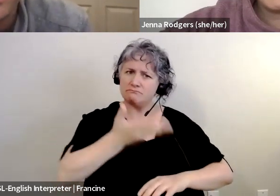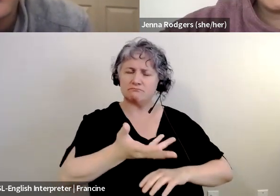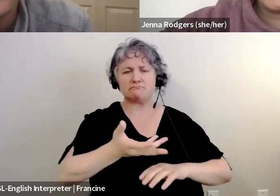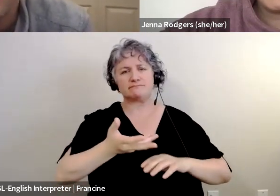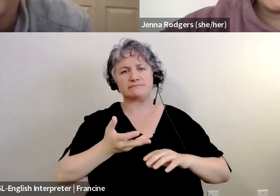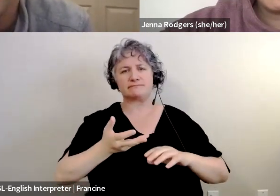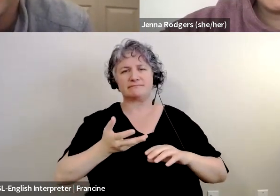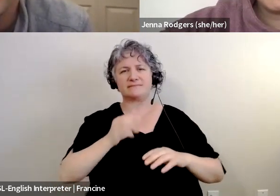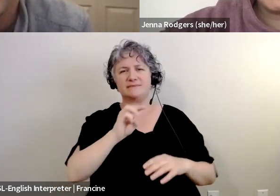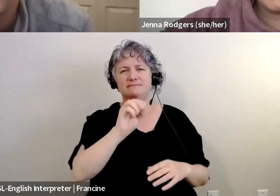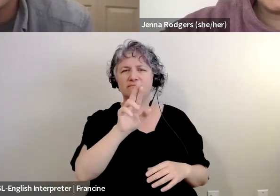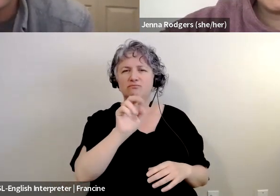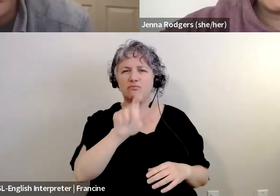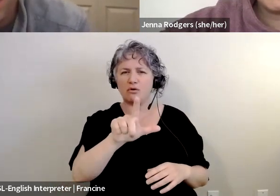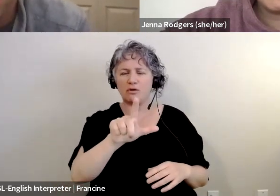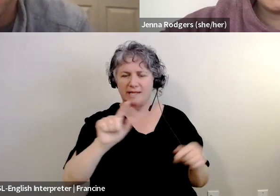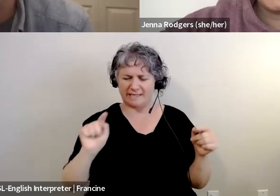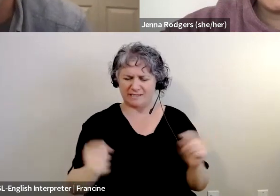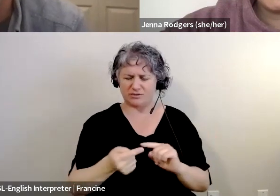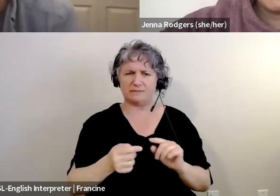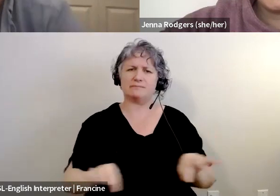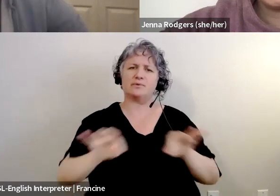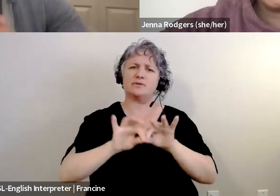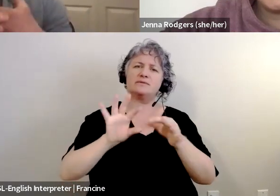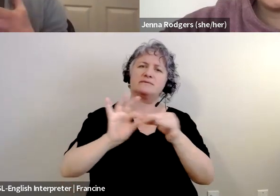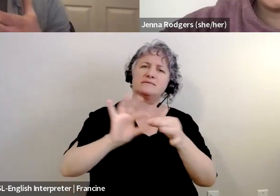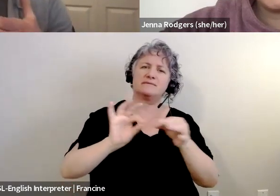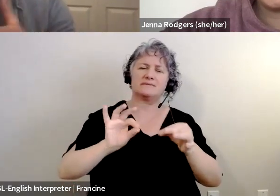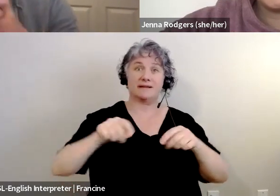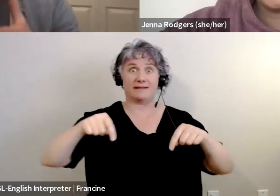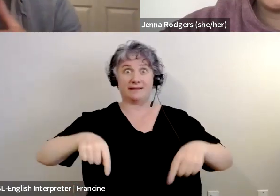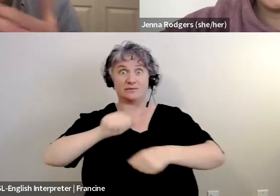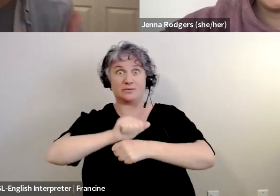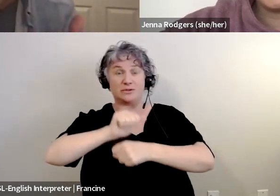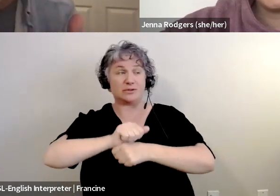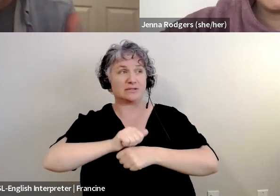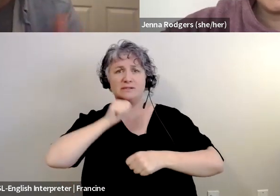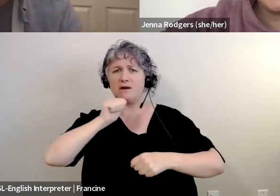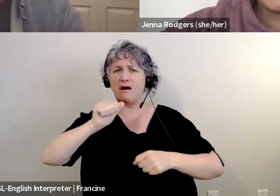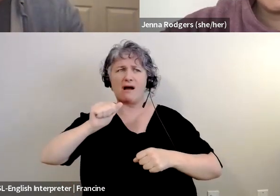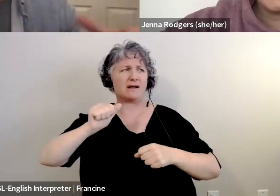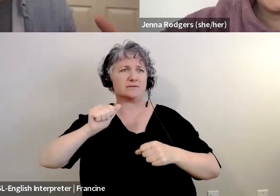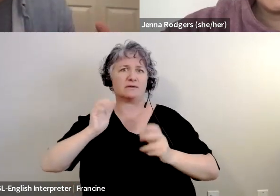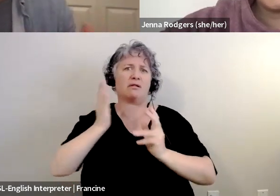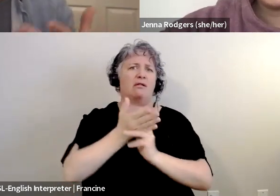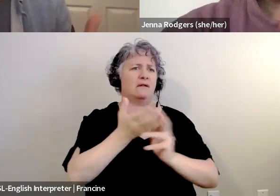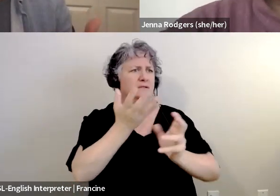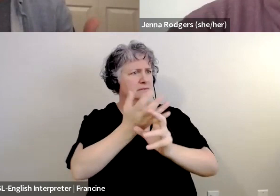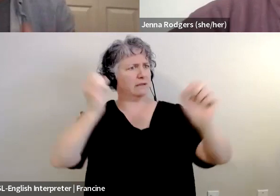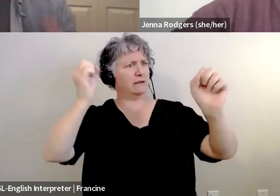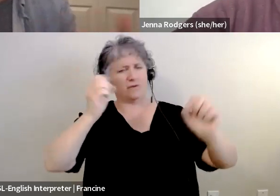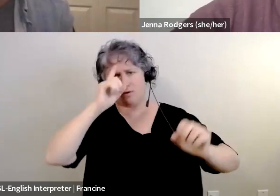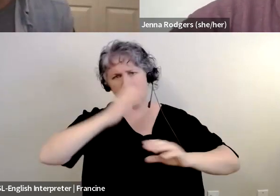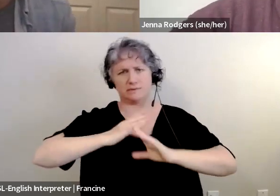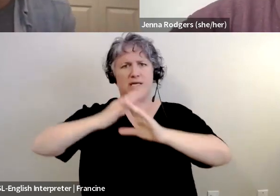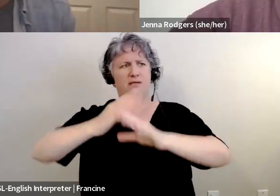is kind of a key thing to point out because it shows that this work is not just to step in and, again, be a savior or a protector for other folks. This is about, again,